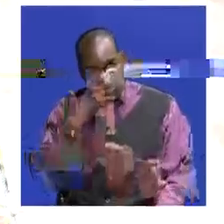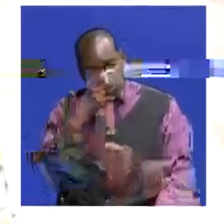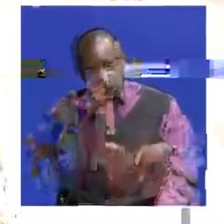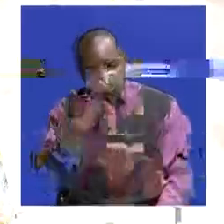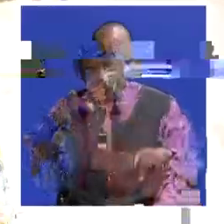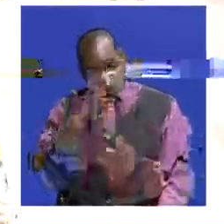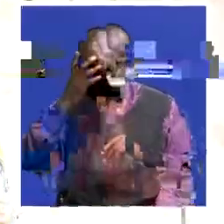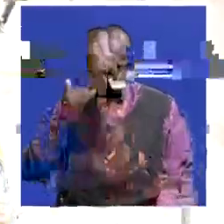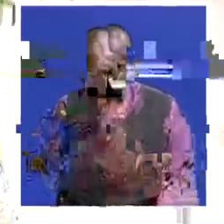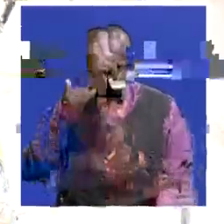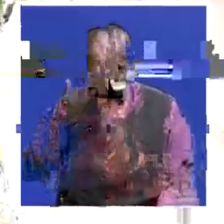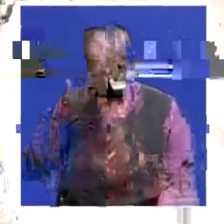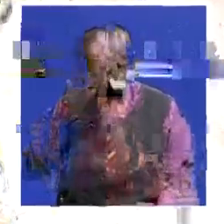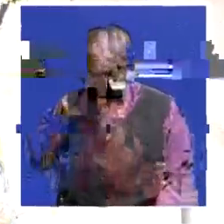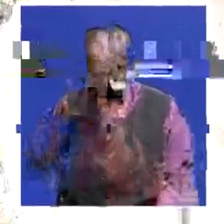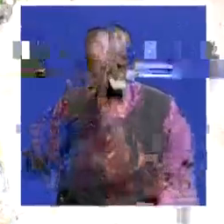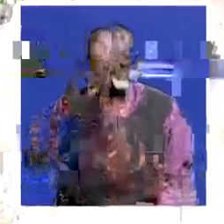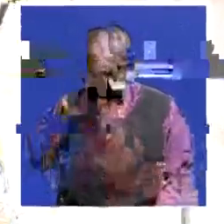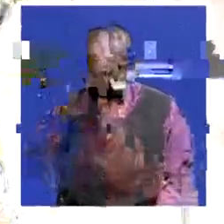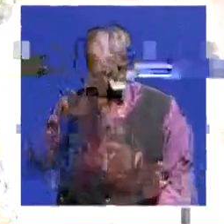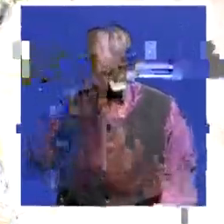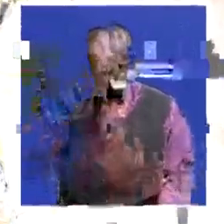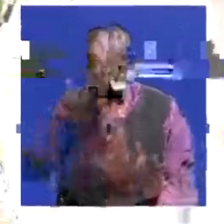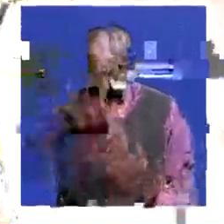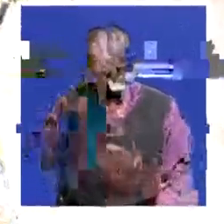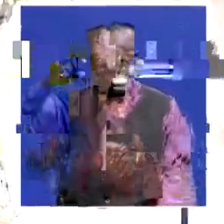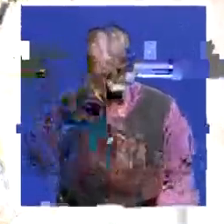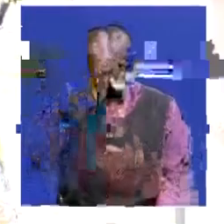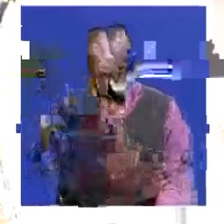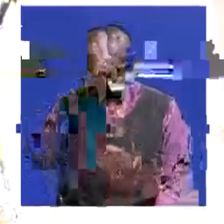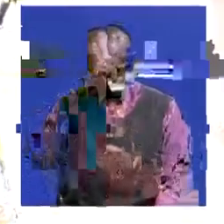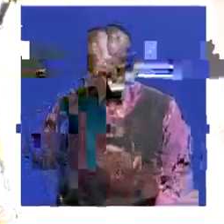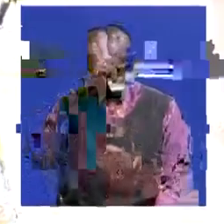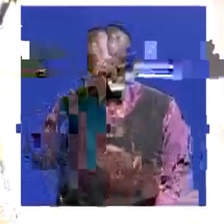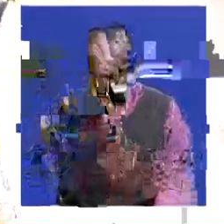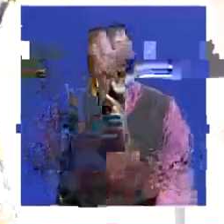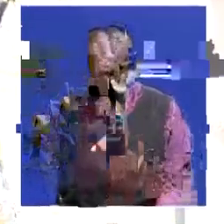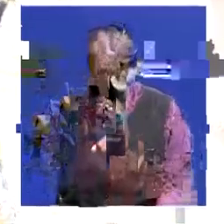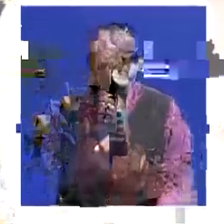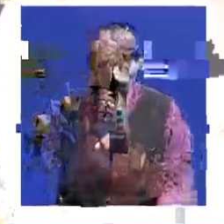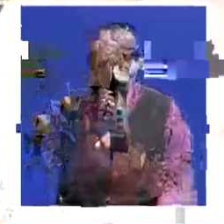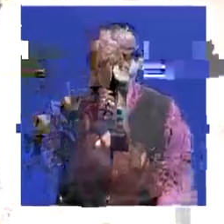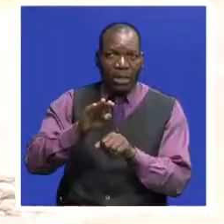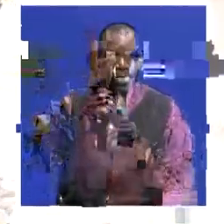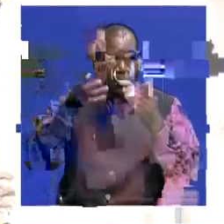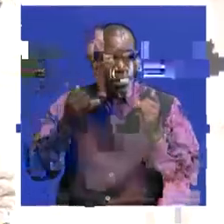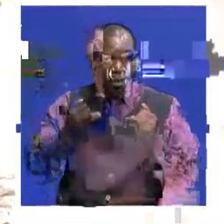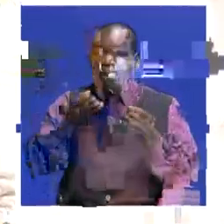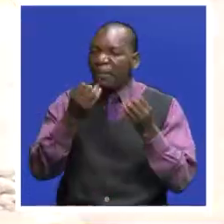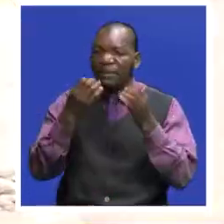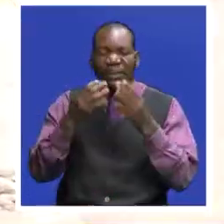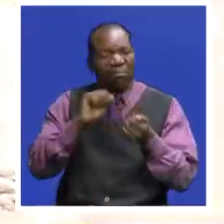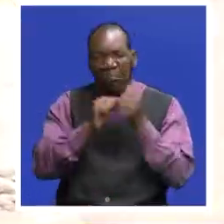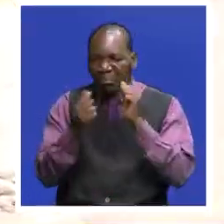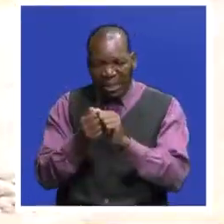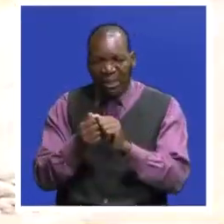Young people, in a sense, that they are growing in that era, where they need of guidance. But amidst now the pressures that are coming